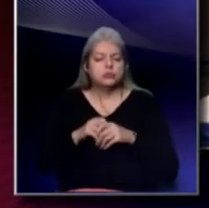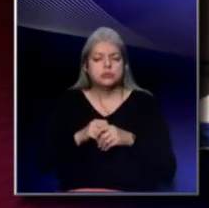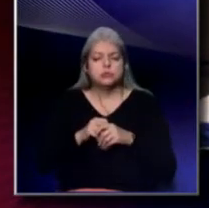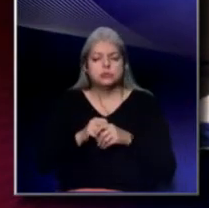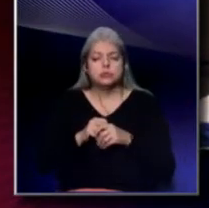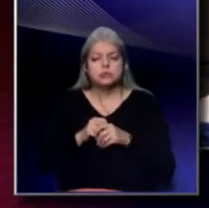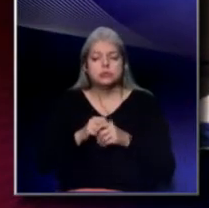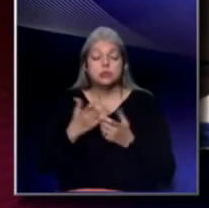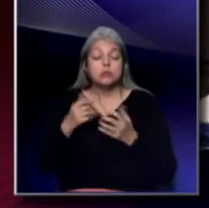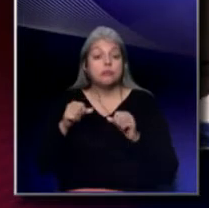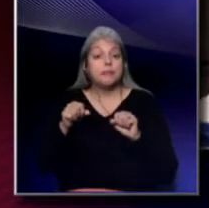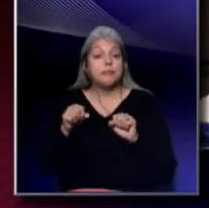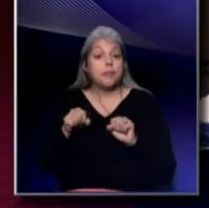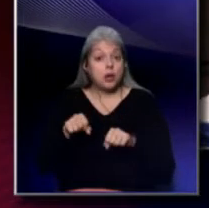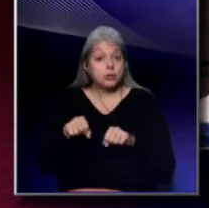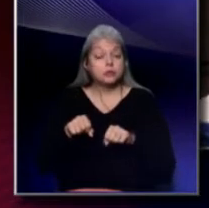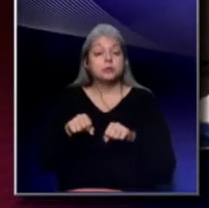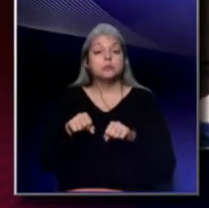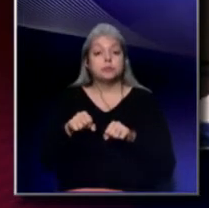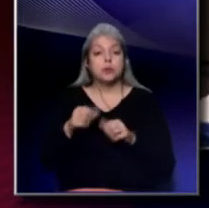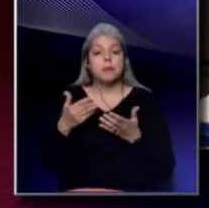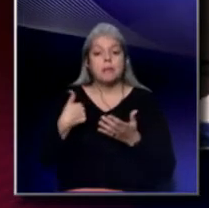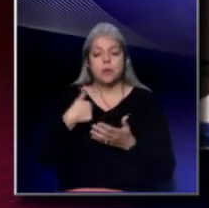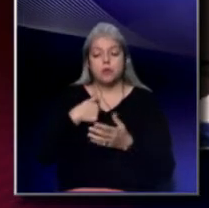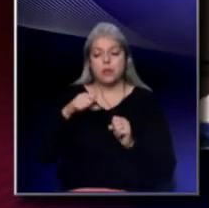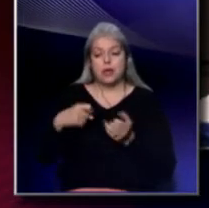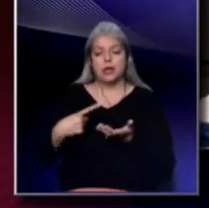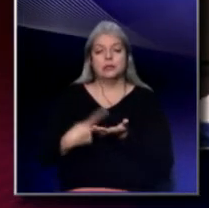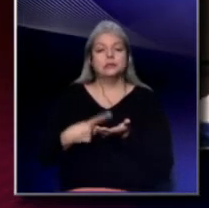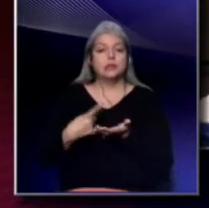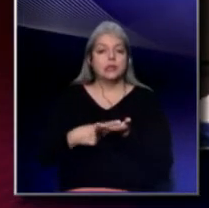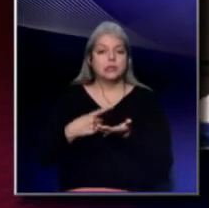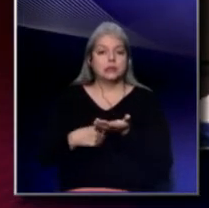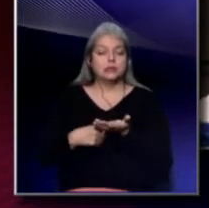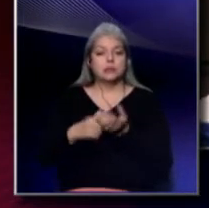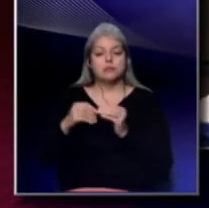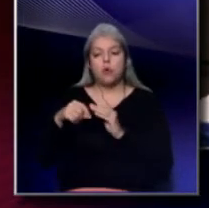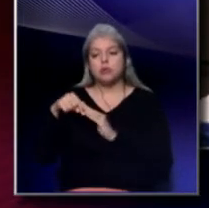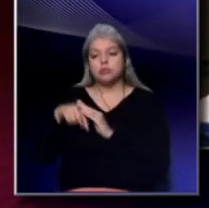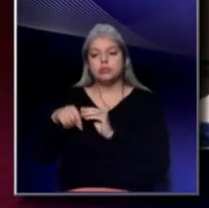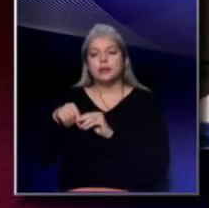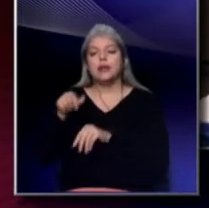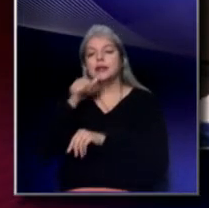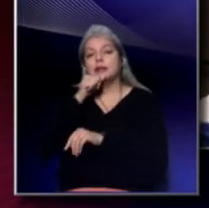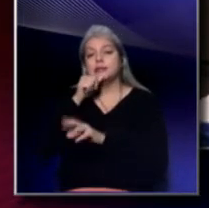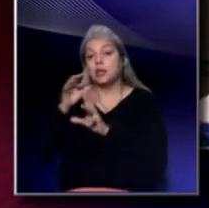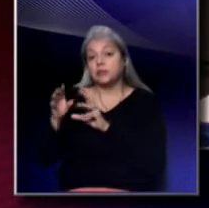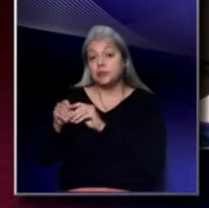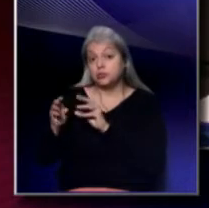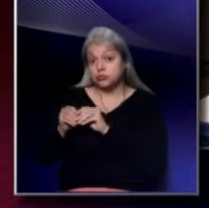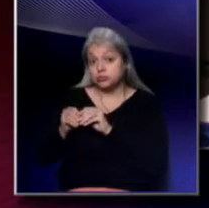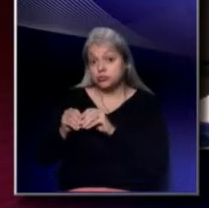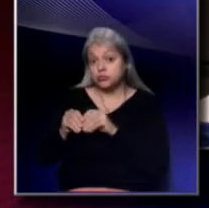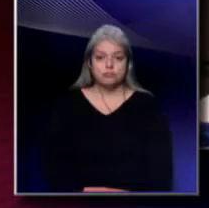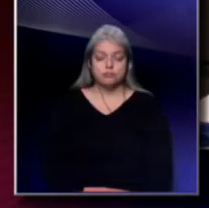Like, if possible, to discuss maybe more extensively in an executive session.